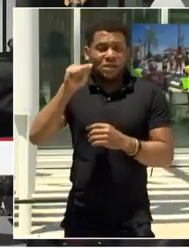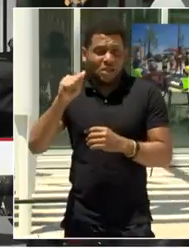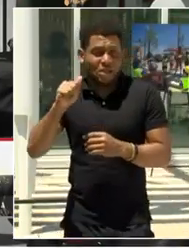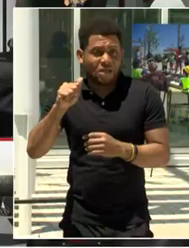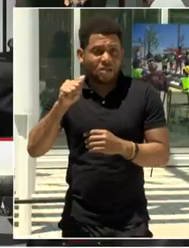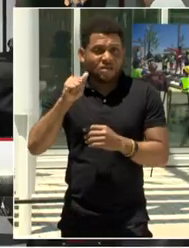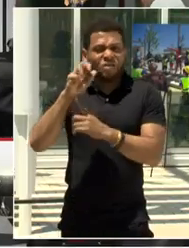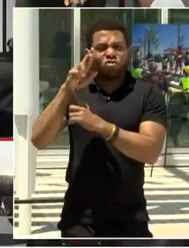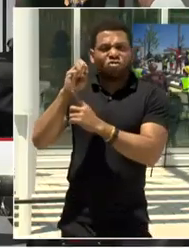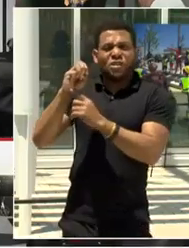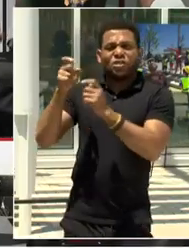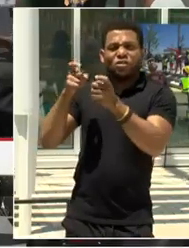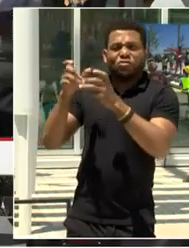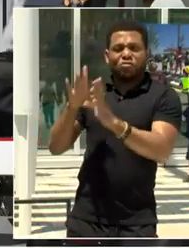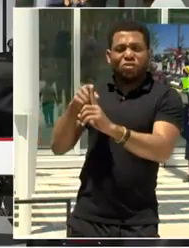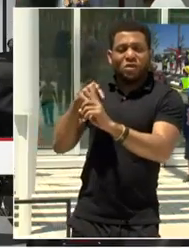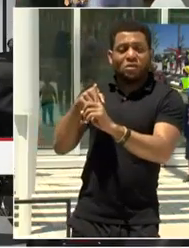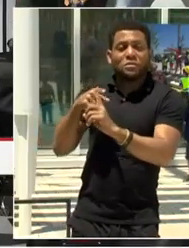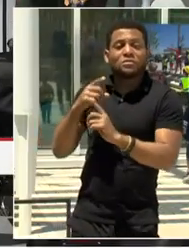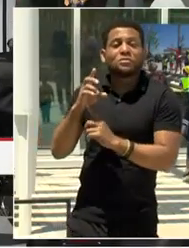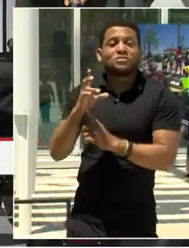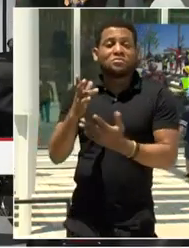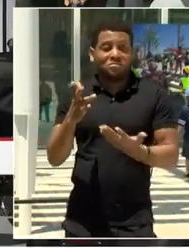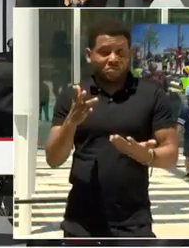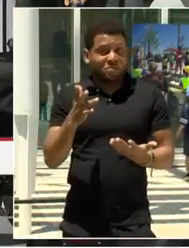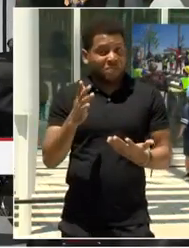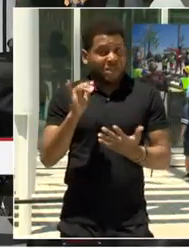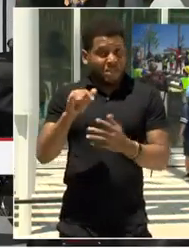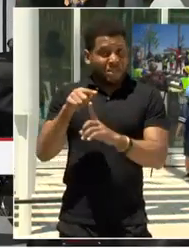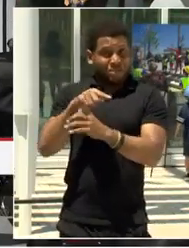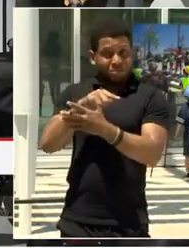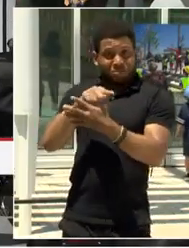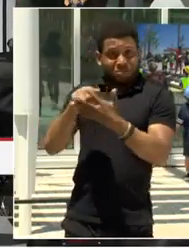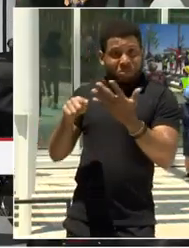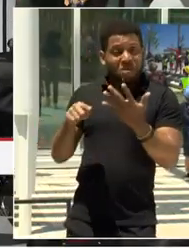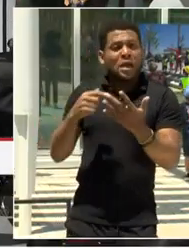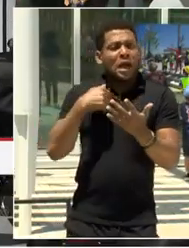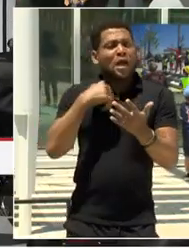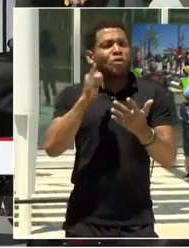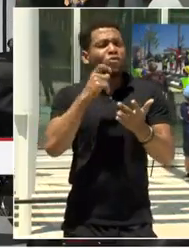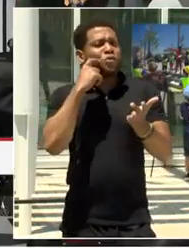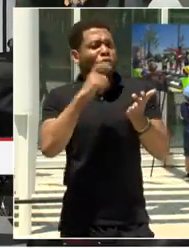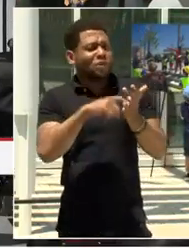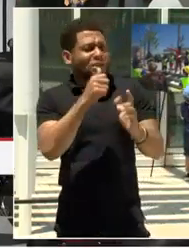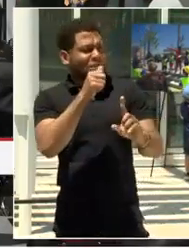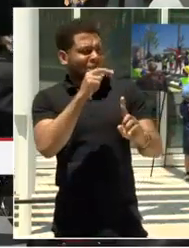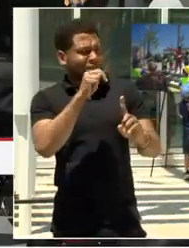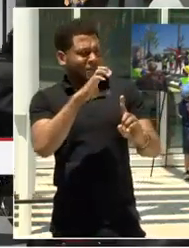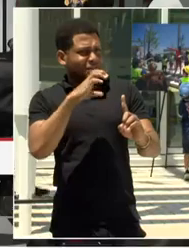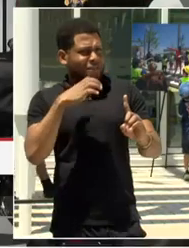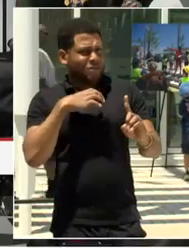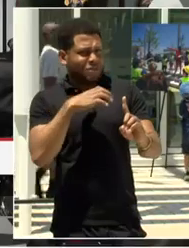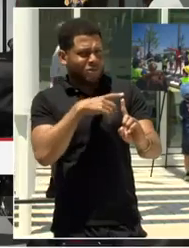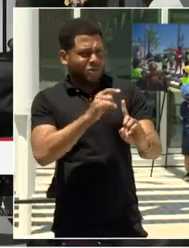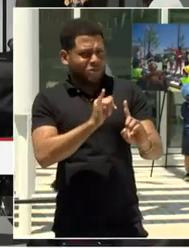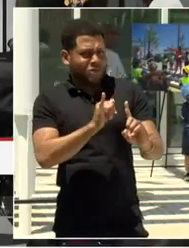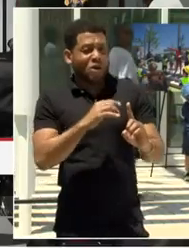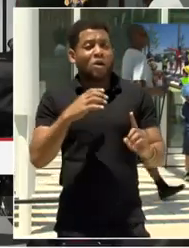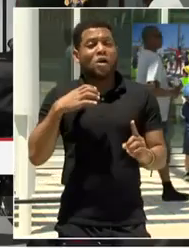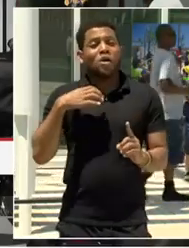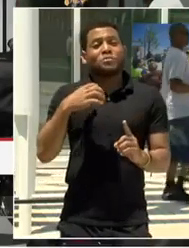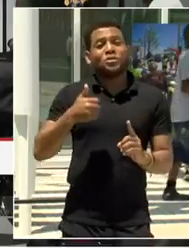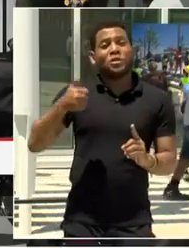estate director. I'd also like to acknowledge current ANC Commissioner Kevin Rapp and former